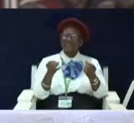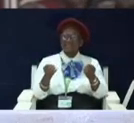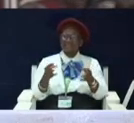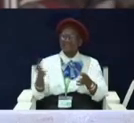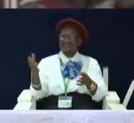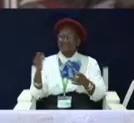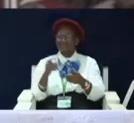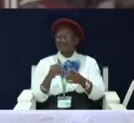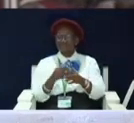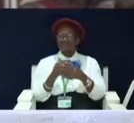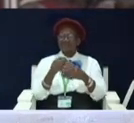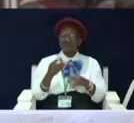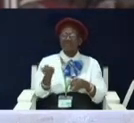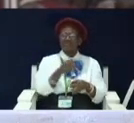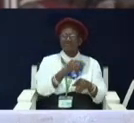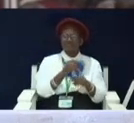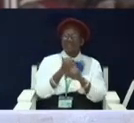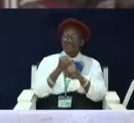here.